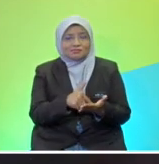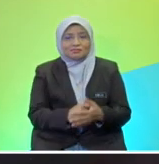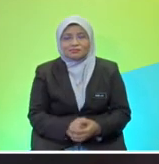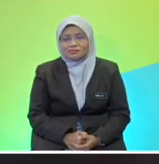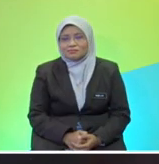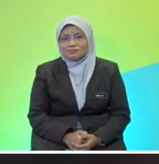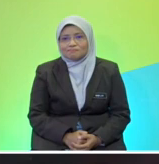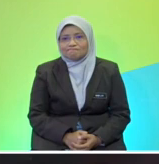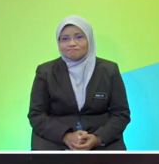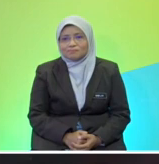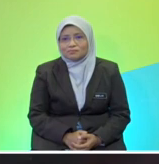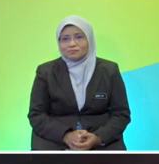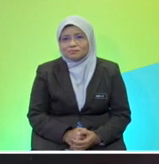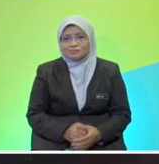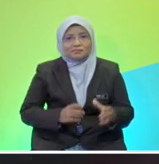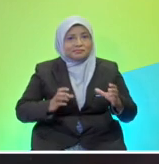vroom. C.